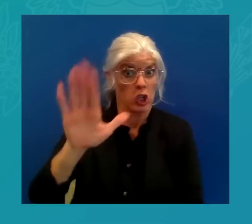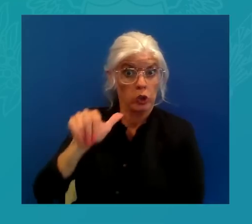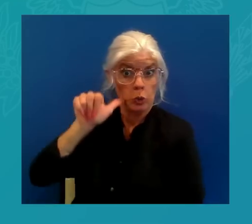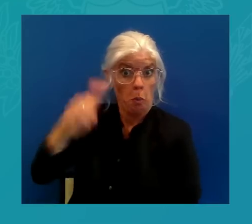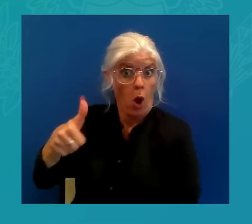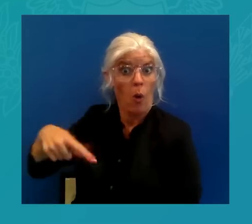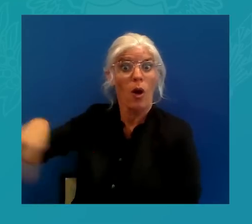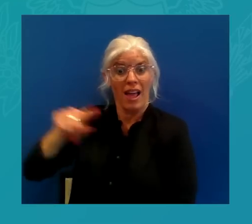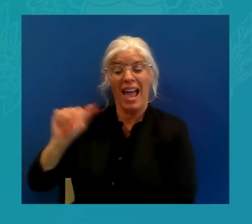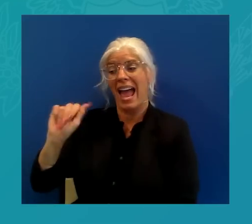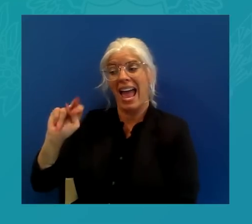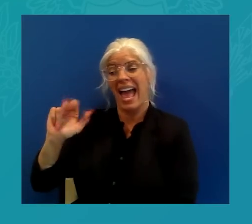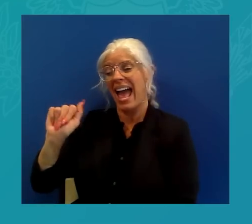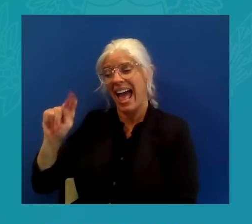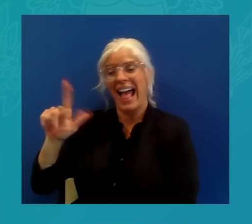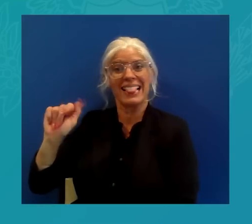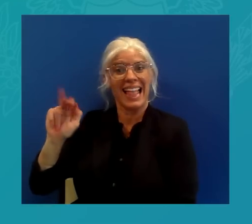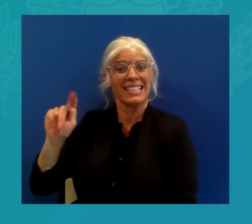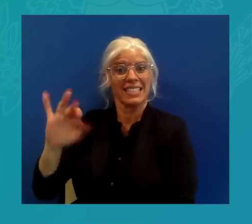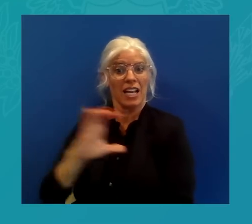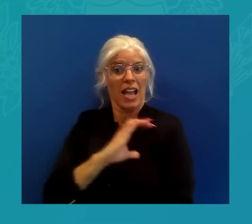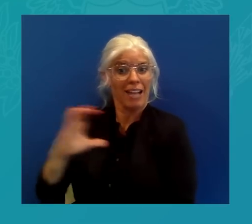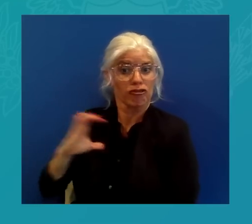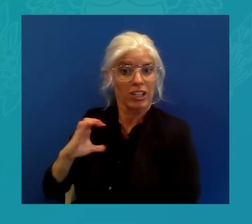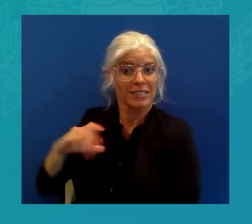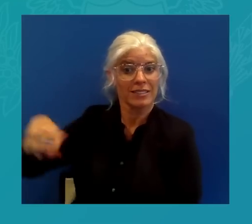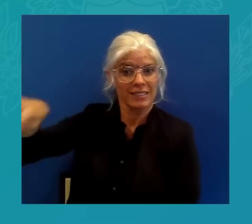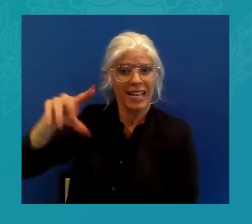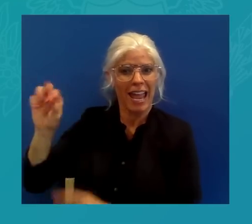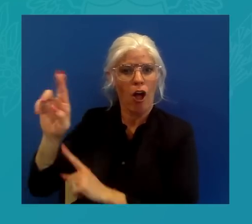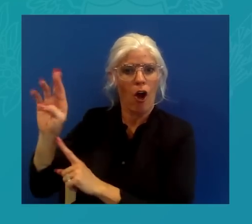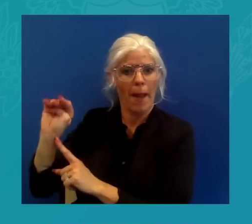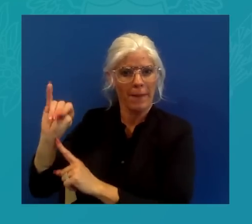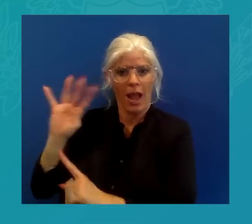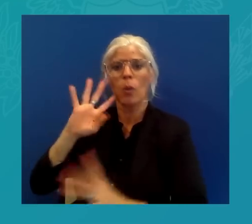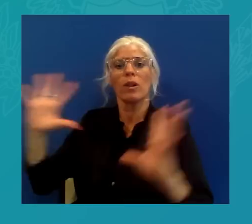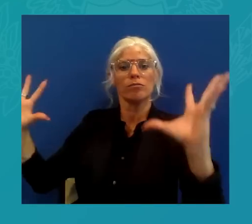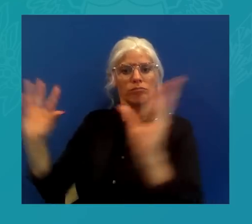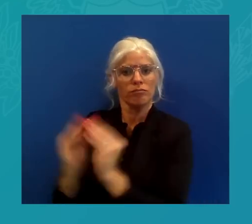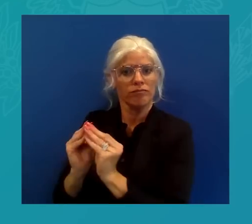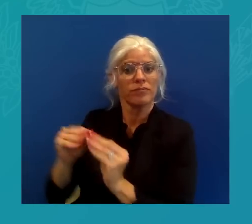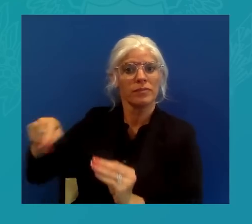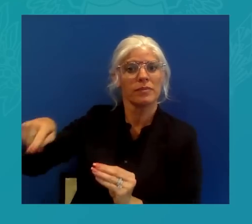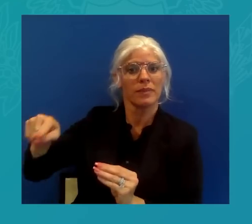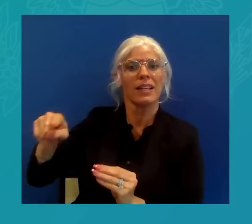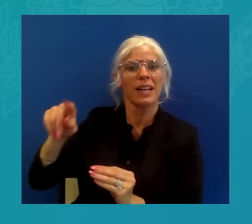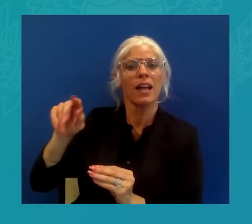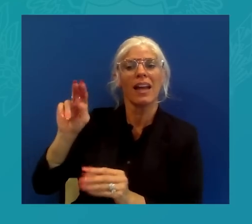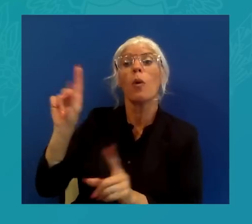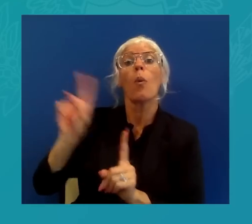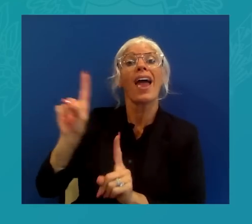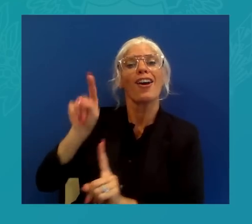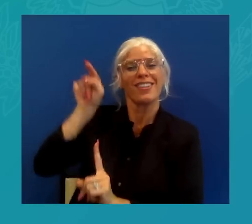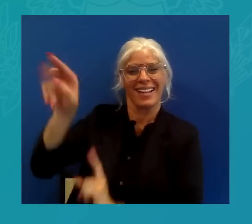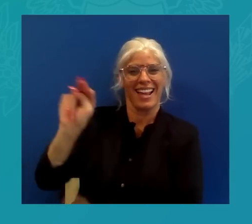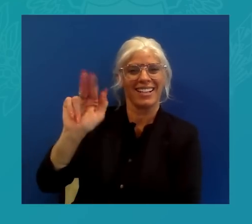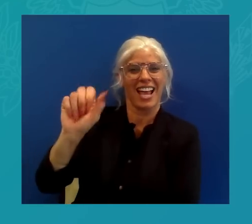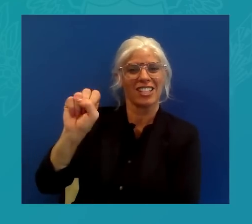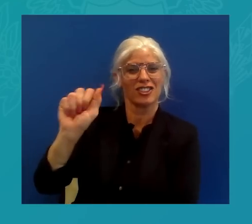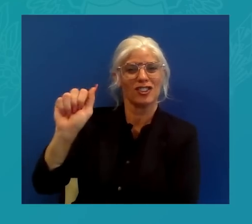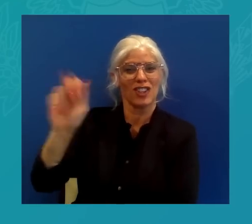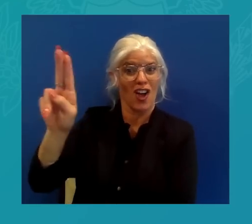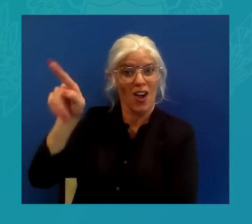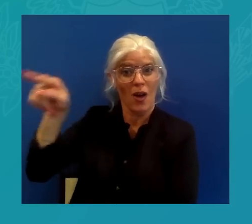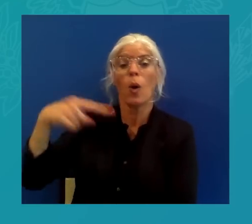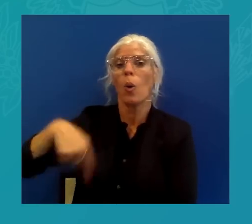and RMI are hosting a PAC 2030 summit here in Nassau. There, we will work with these and